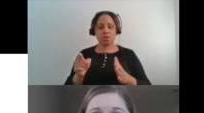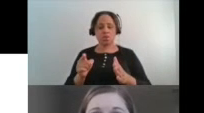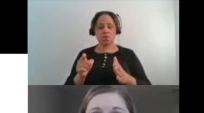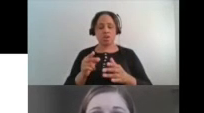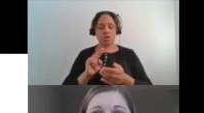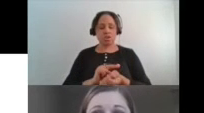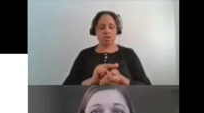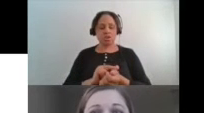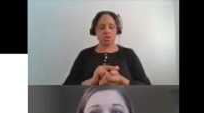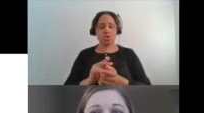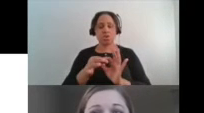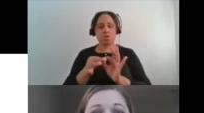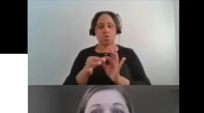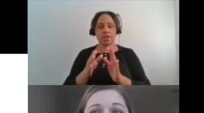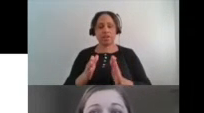those donors.